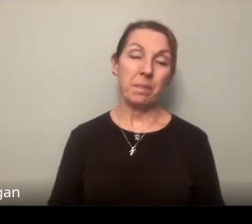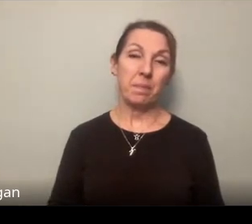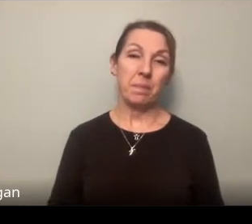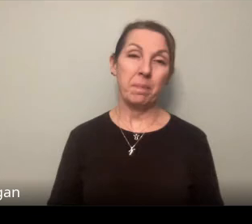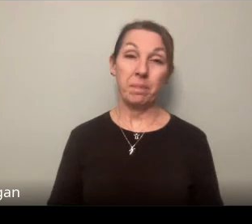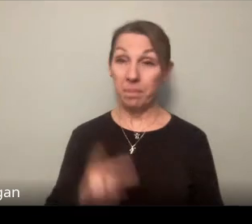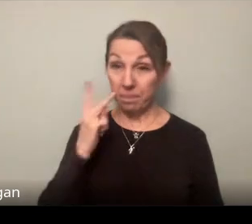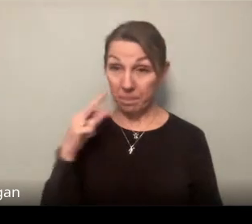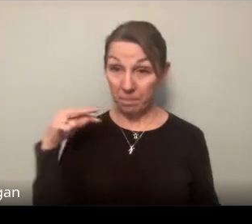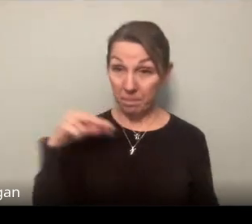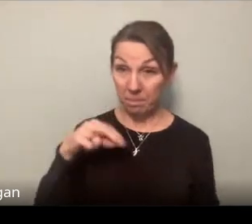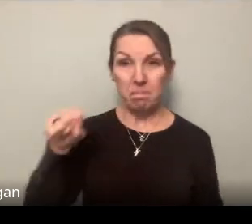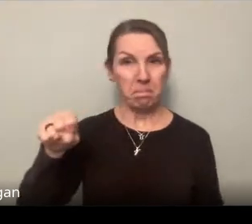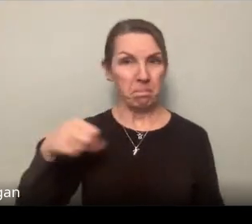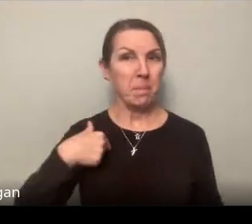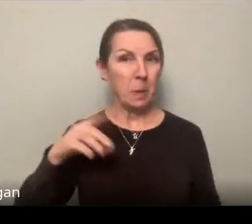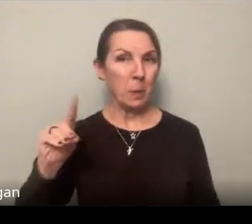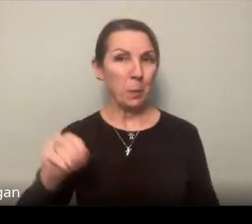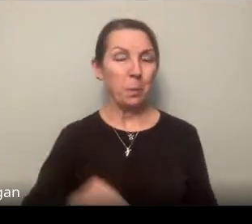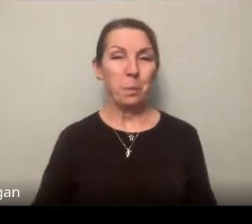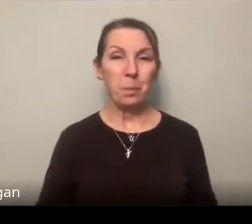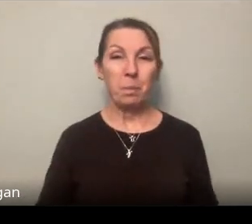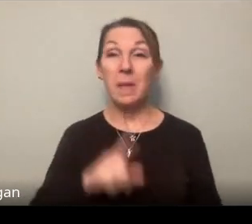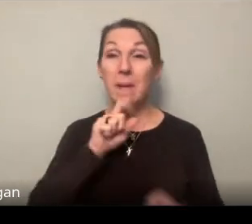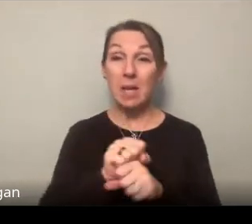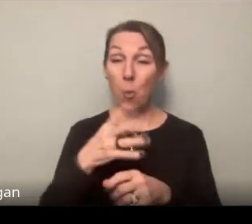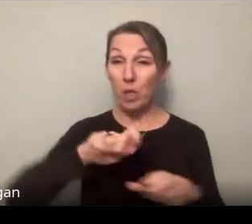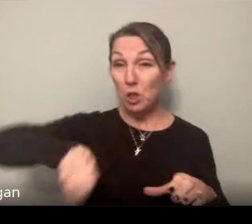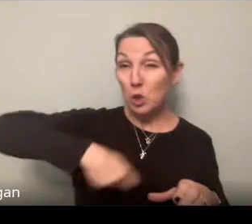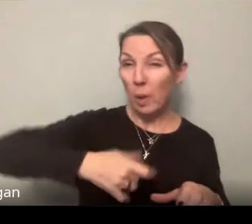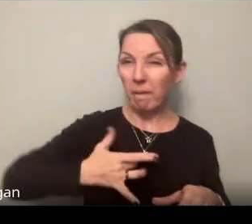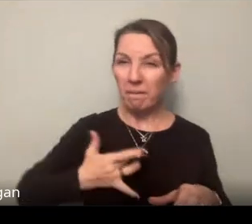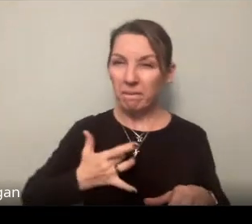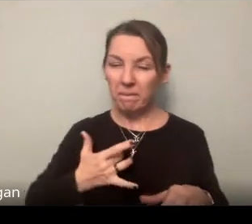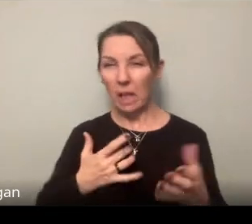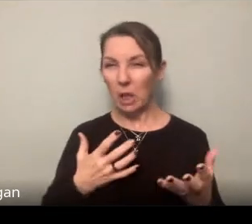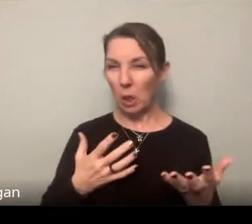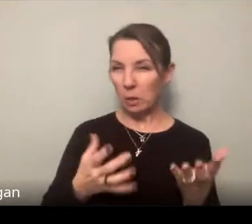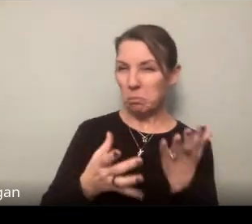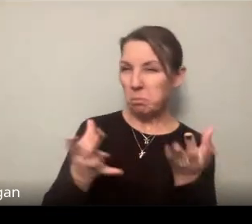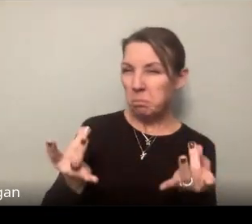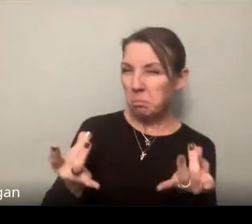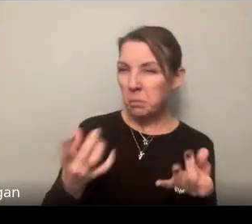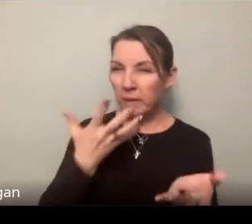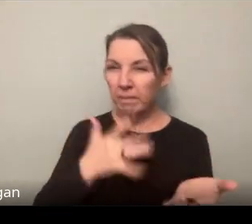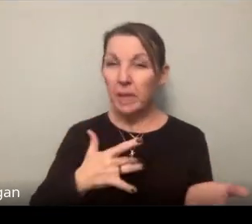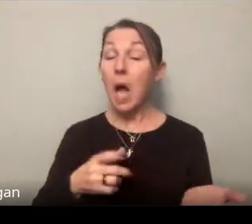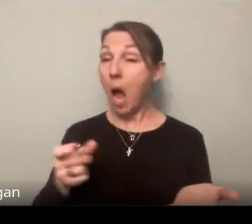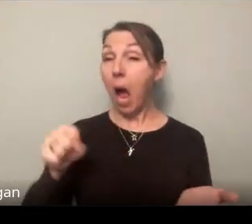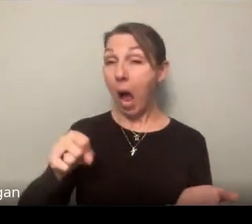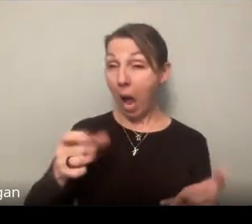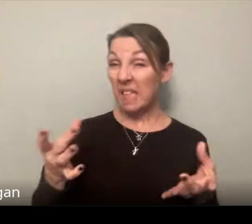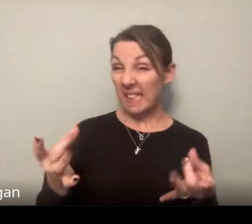You want to see it? I do. I actually want to stir because I'd like to get an idea of what the consistent. It is. It's